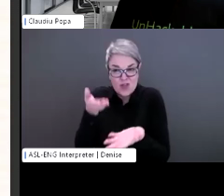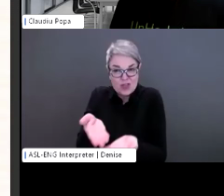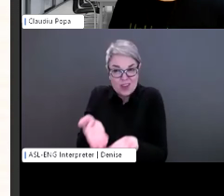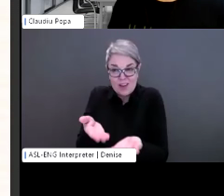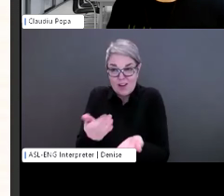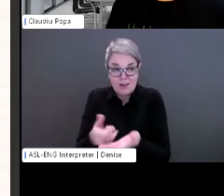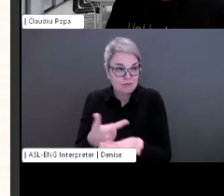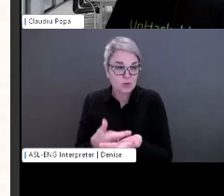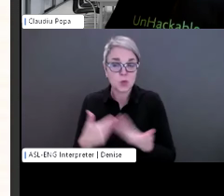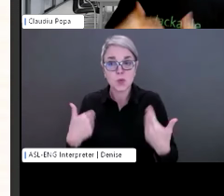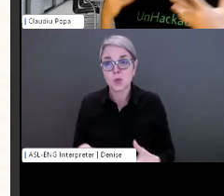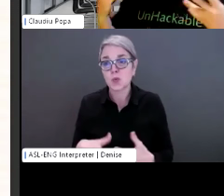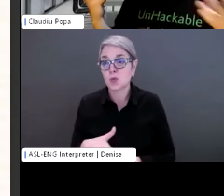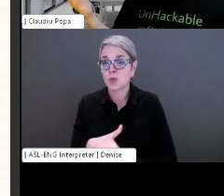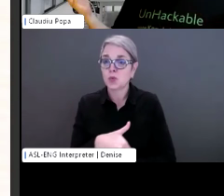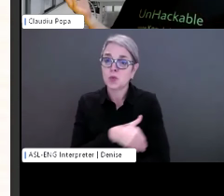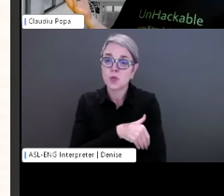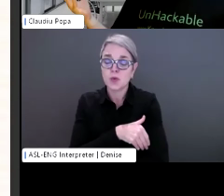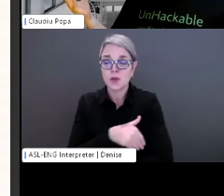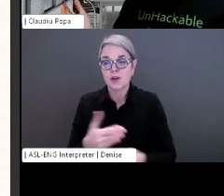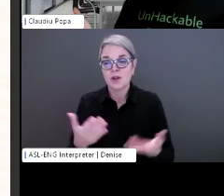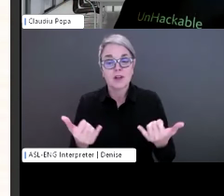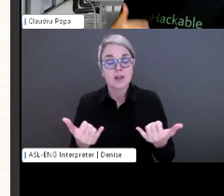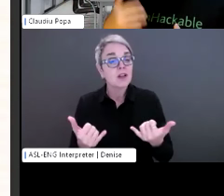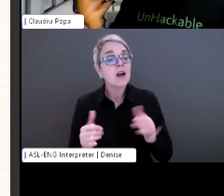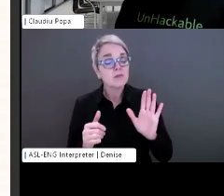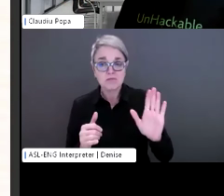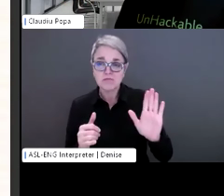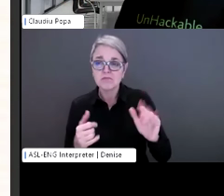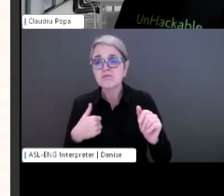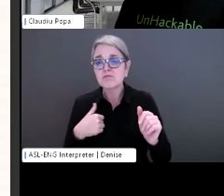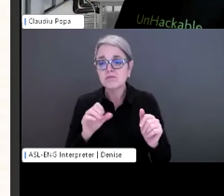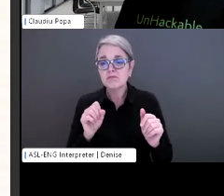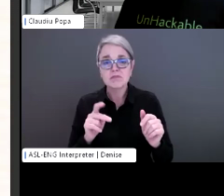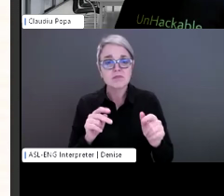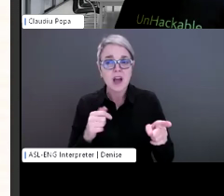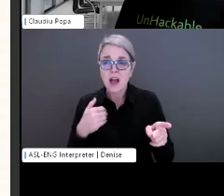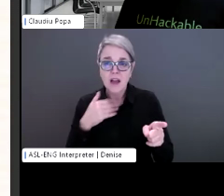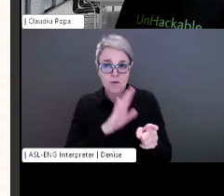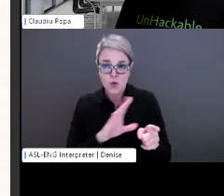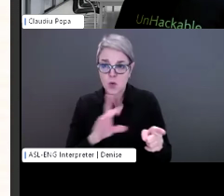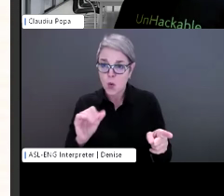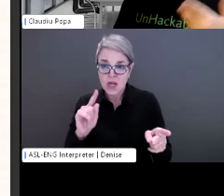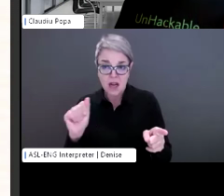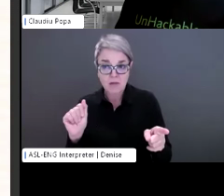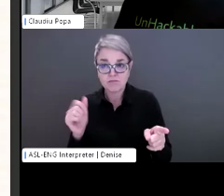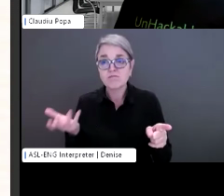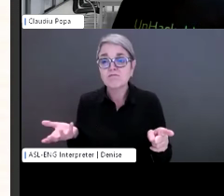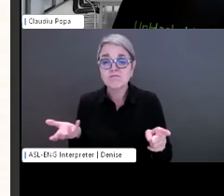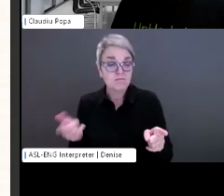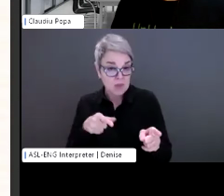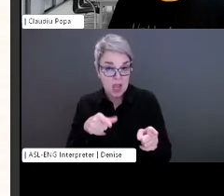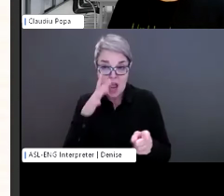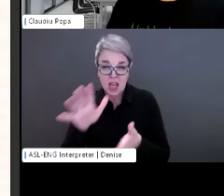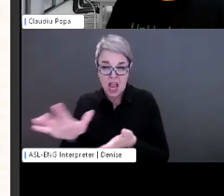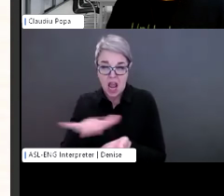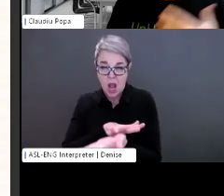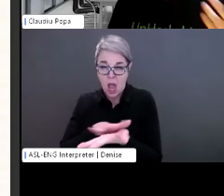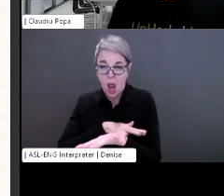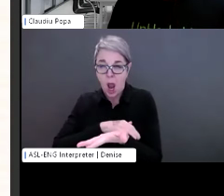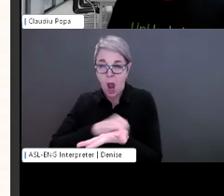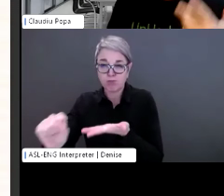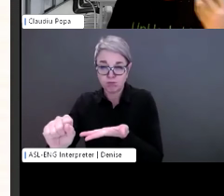this facade. I can simply say, I've got your data. I can wipe it out. If you don't care, you're going to lose all your grandchildren's